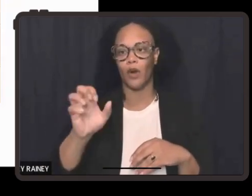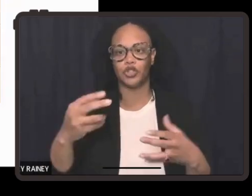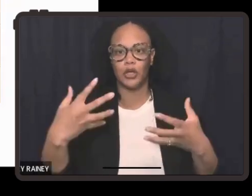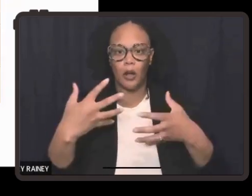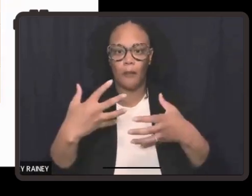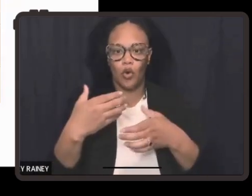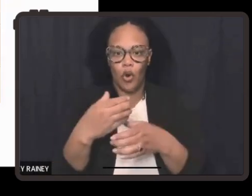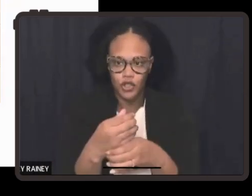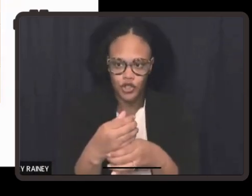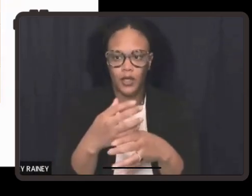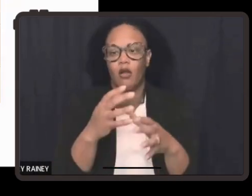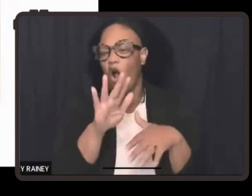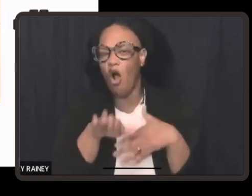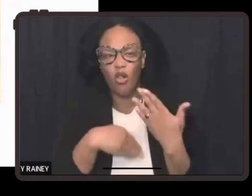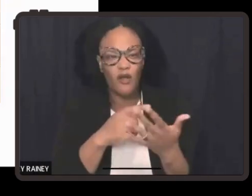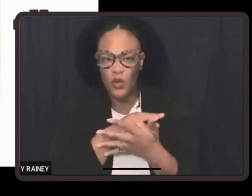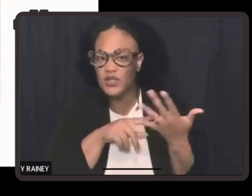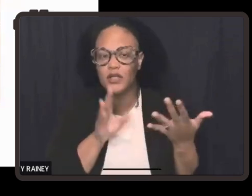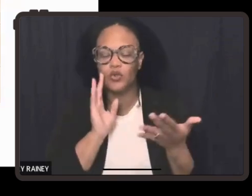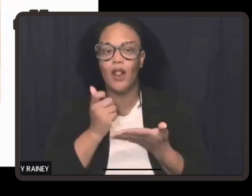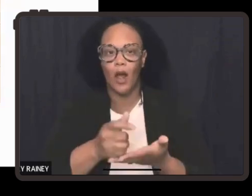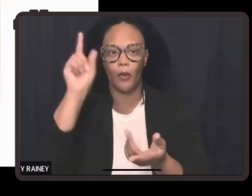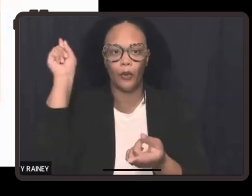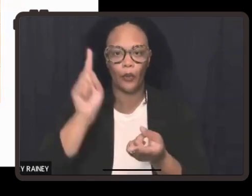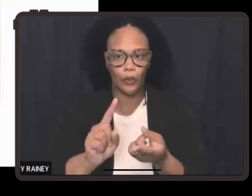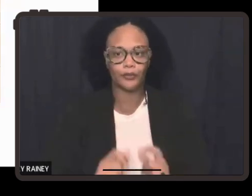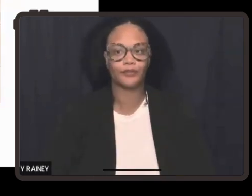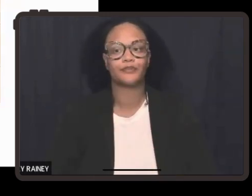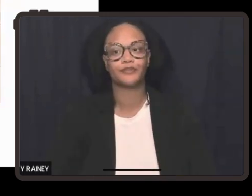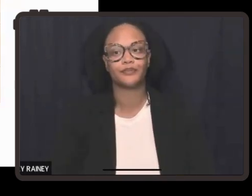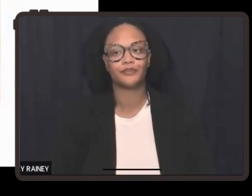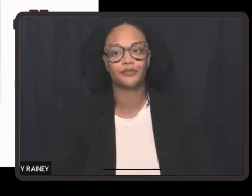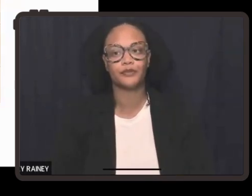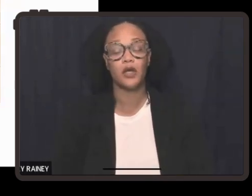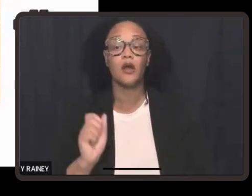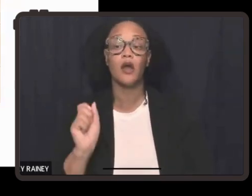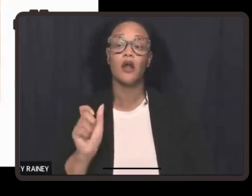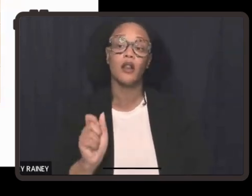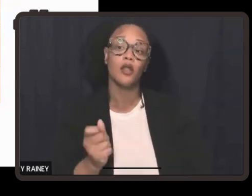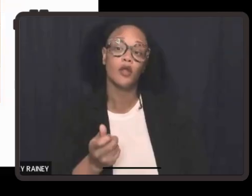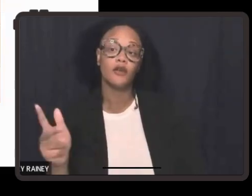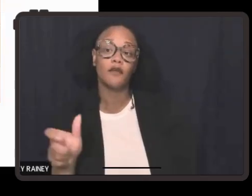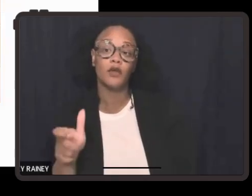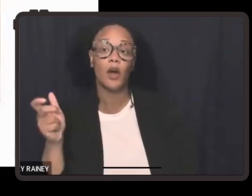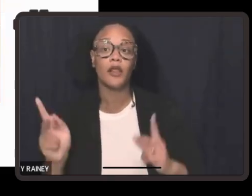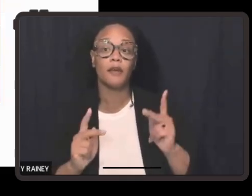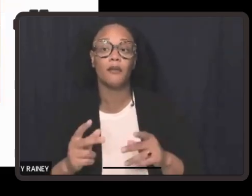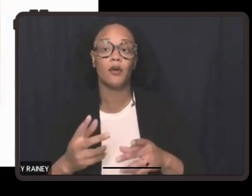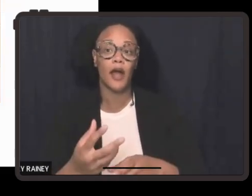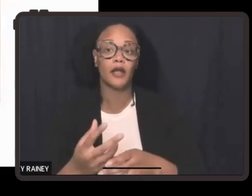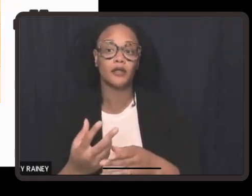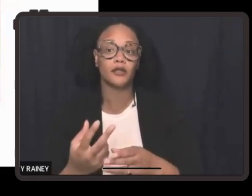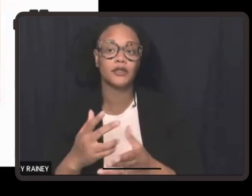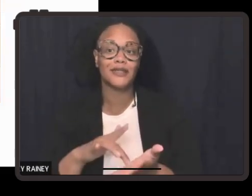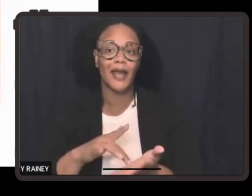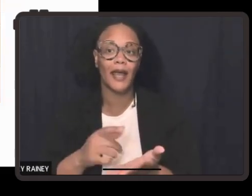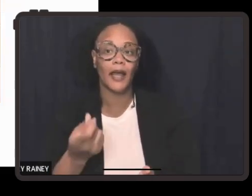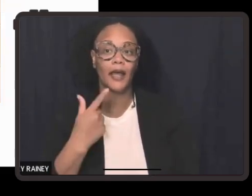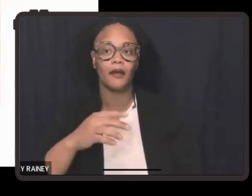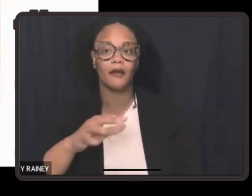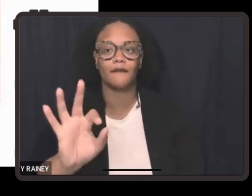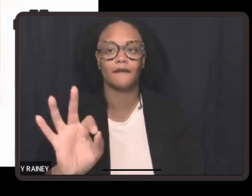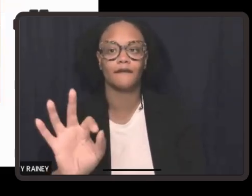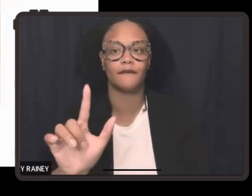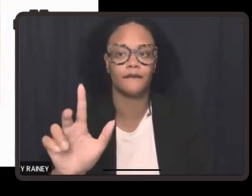of individuals that are taking fludrocortisone. I have a population of individuals with POTS who are